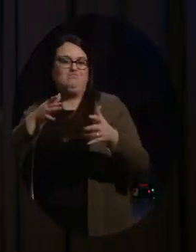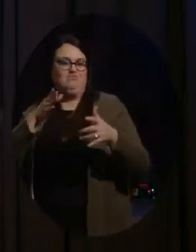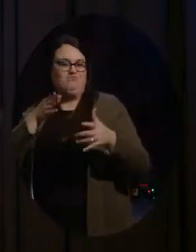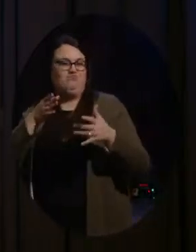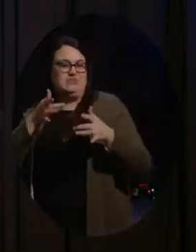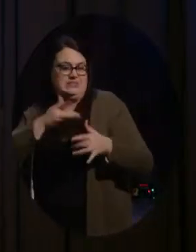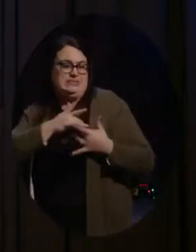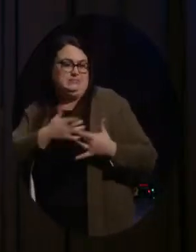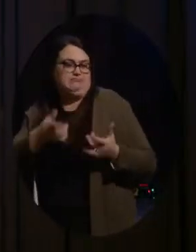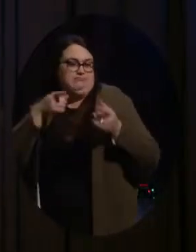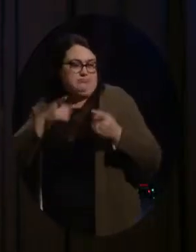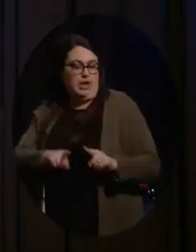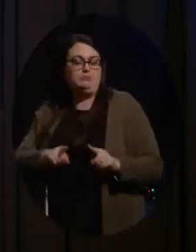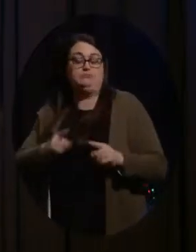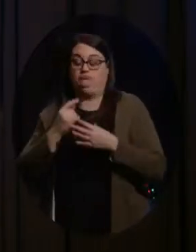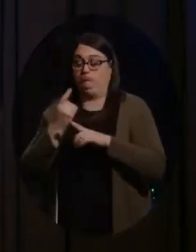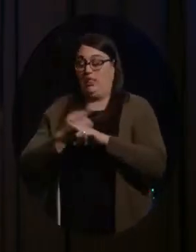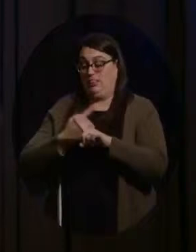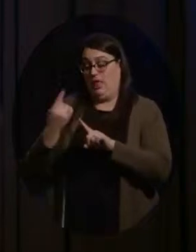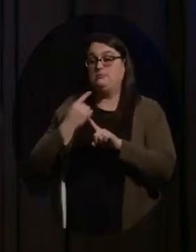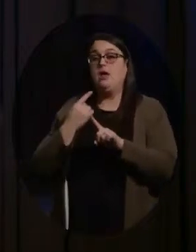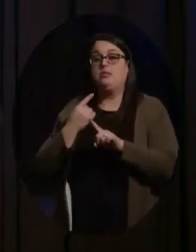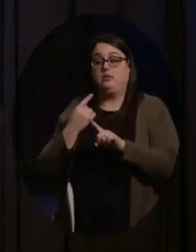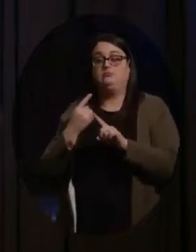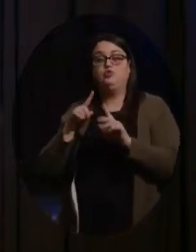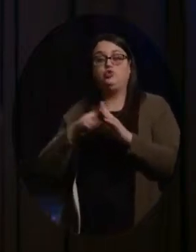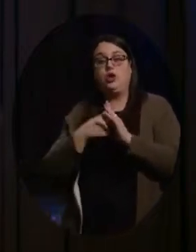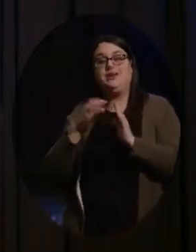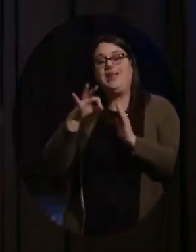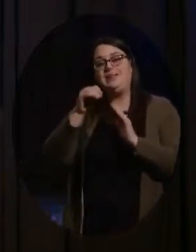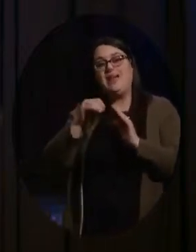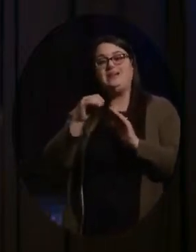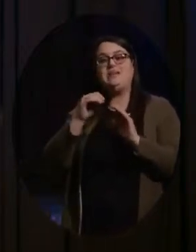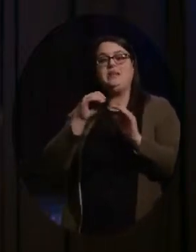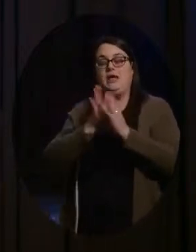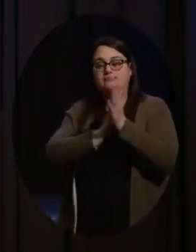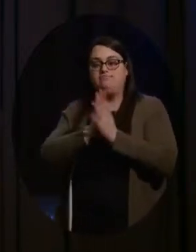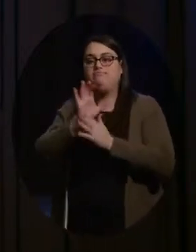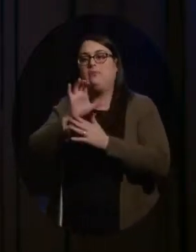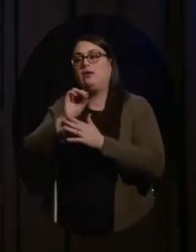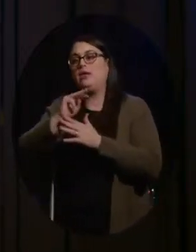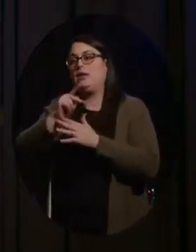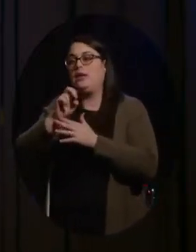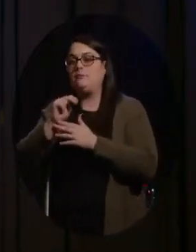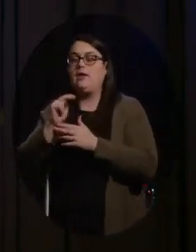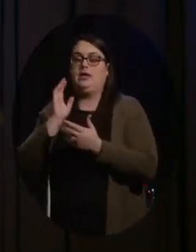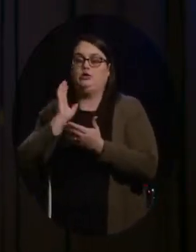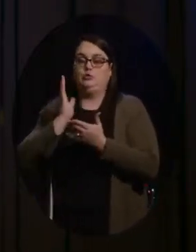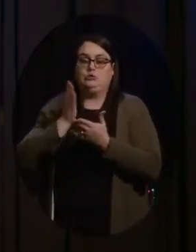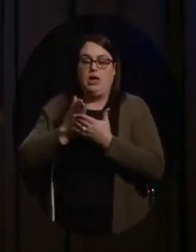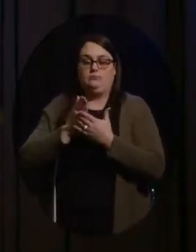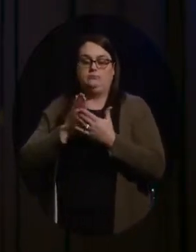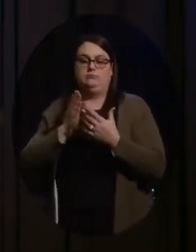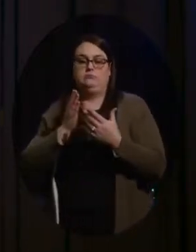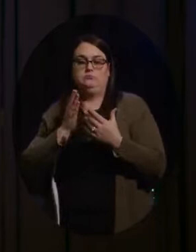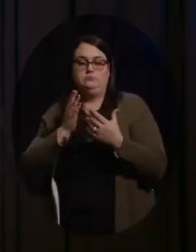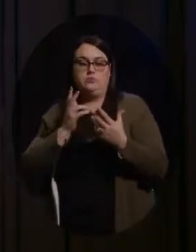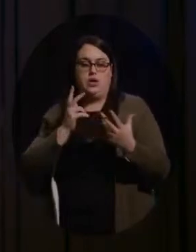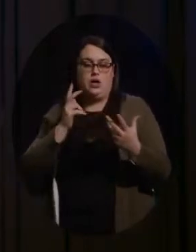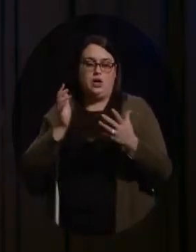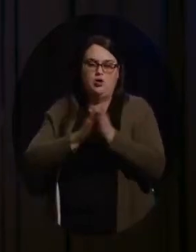occur. And last month began a 90-day campaign to reduce aggressive, impaired, and inattentive